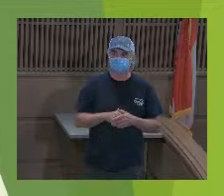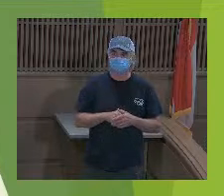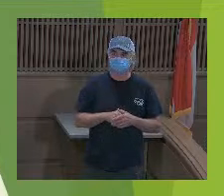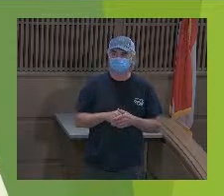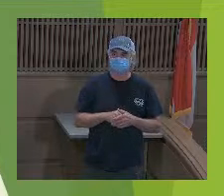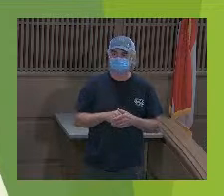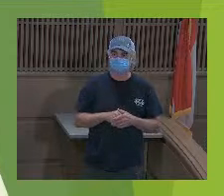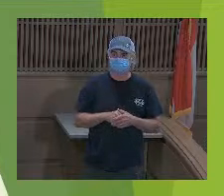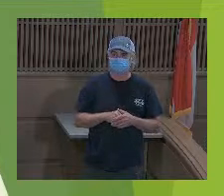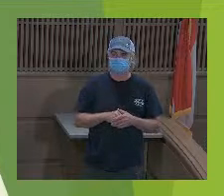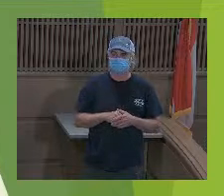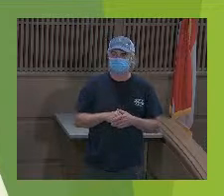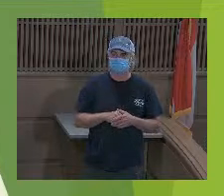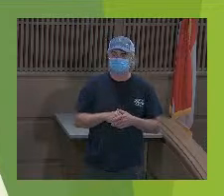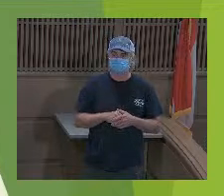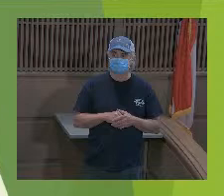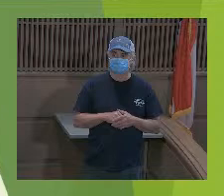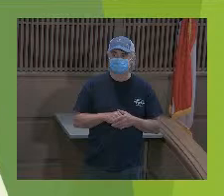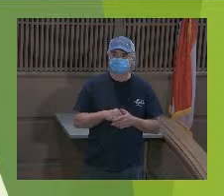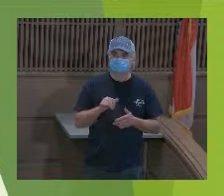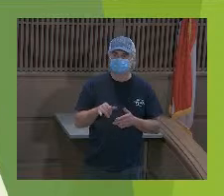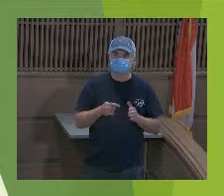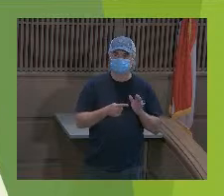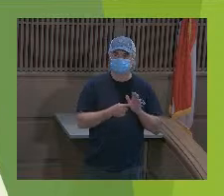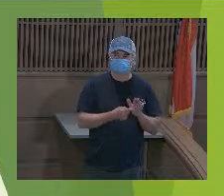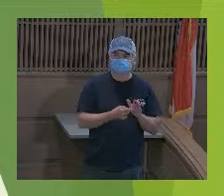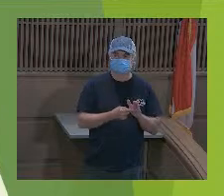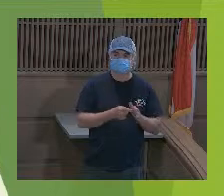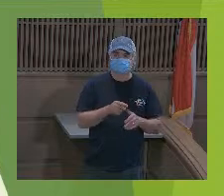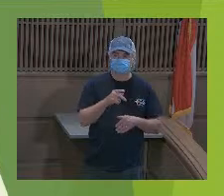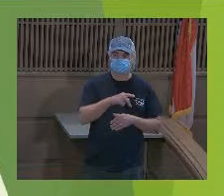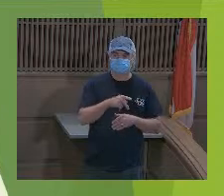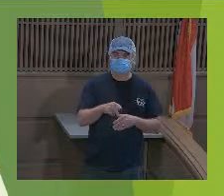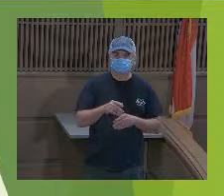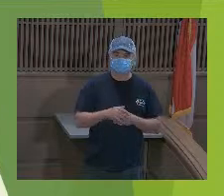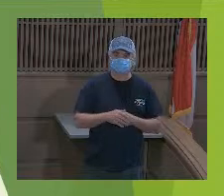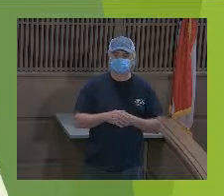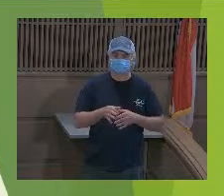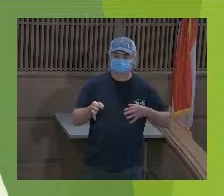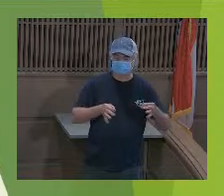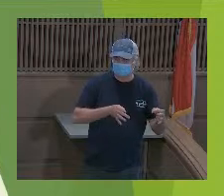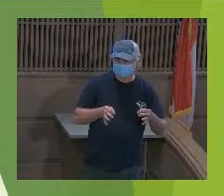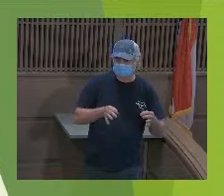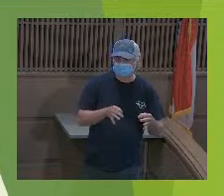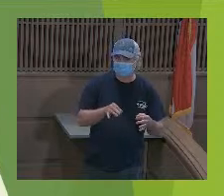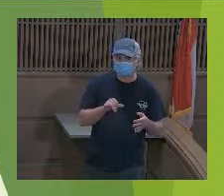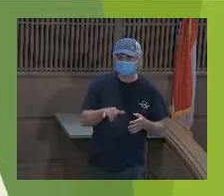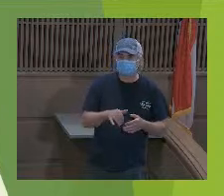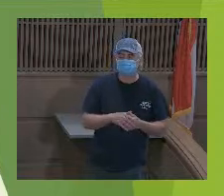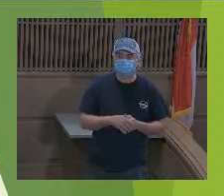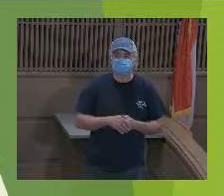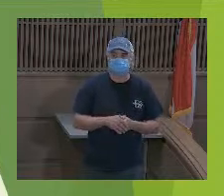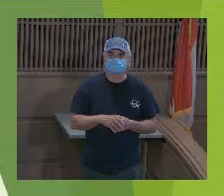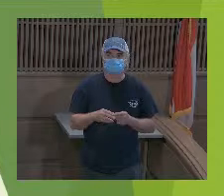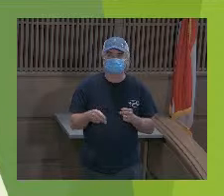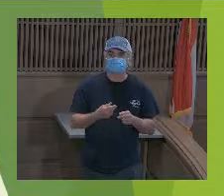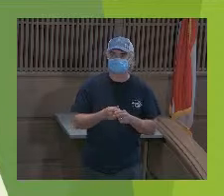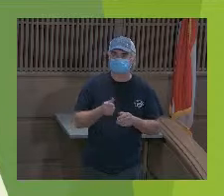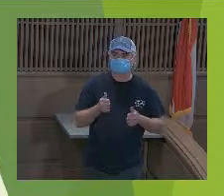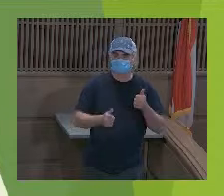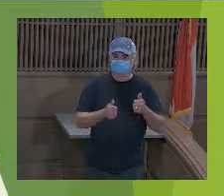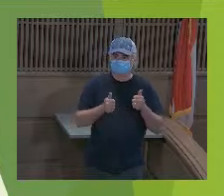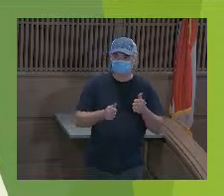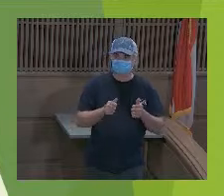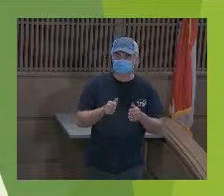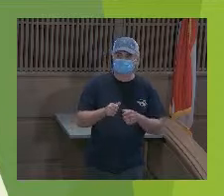Again, this map, Phoebe Putney's tracing the county of residence. We see